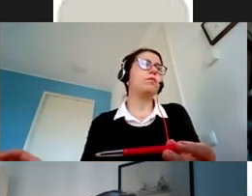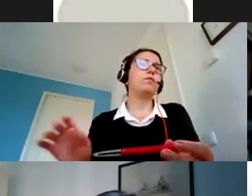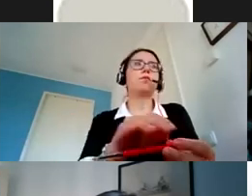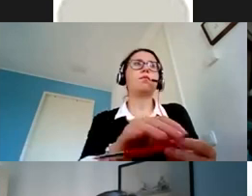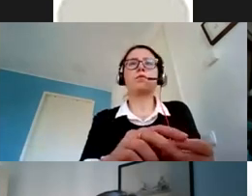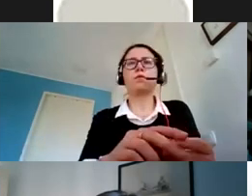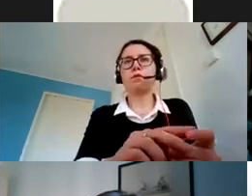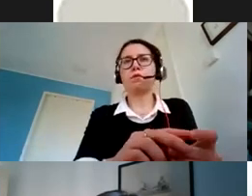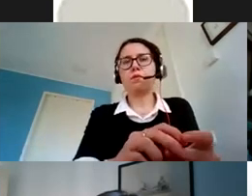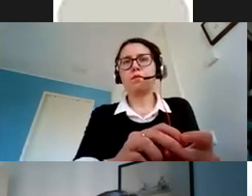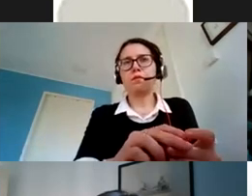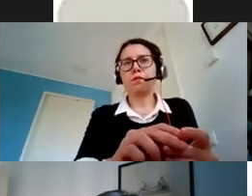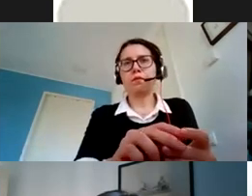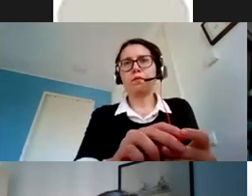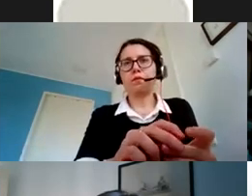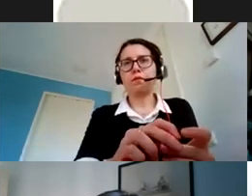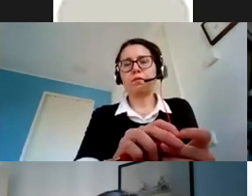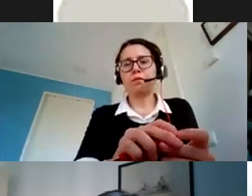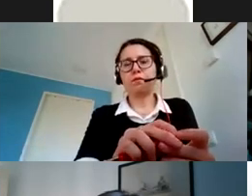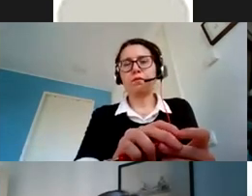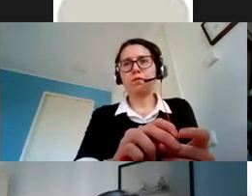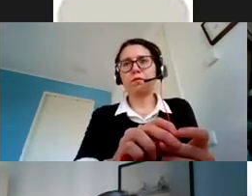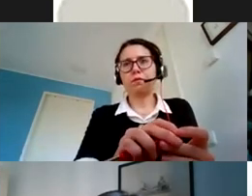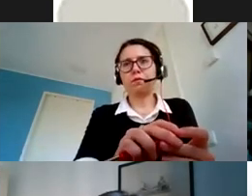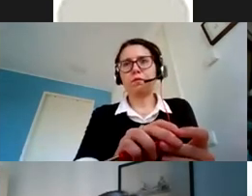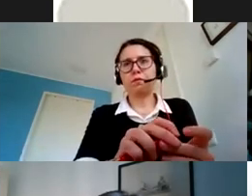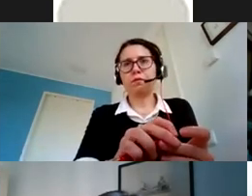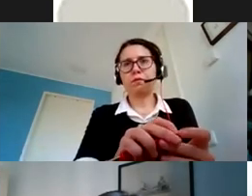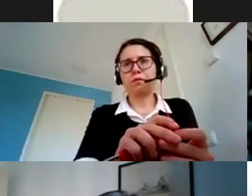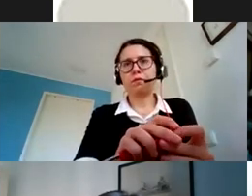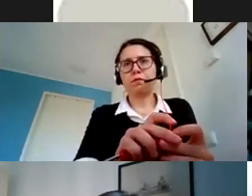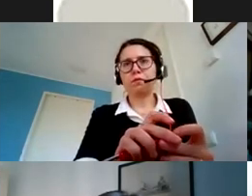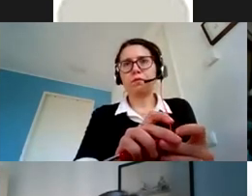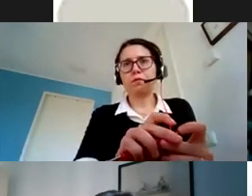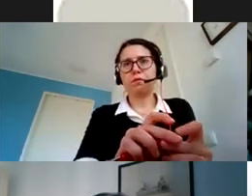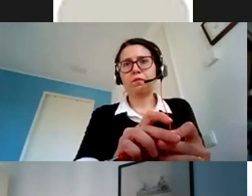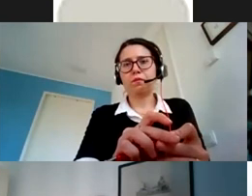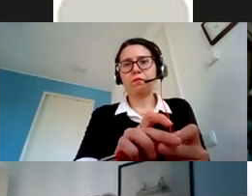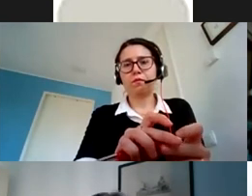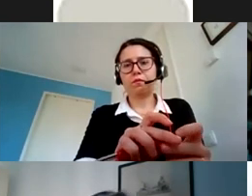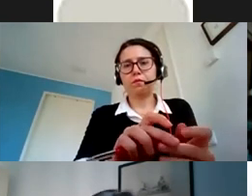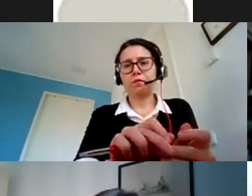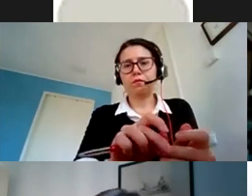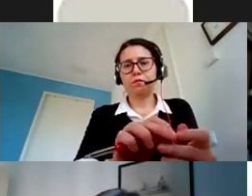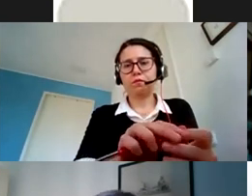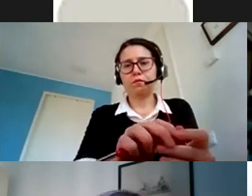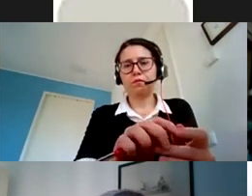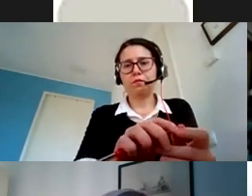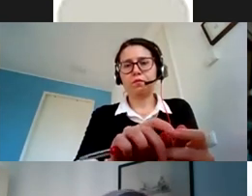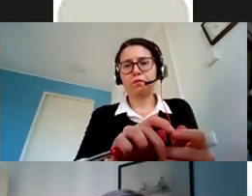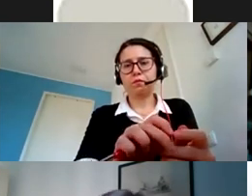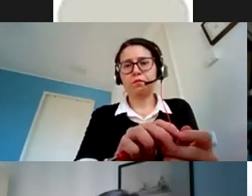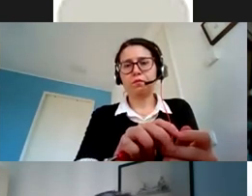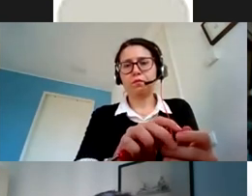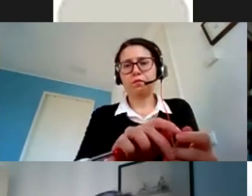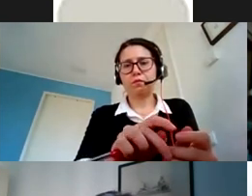the leader of the Ekbema Voice of Freedom, and we're organizing meeting, and the community was mobilized